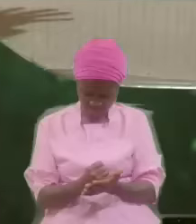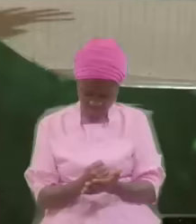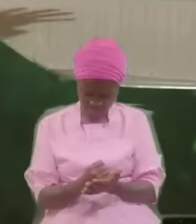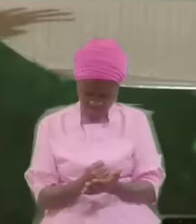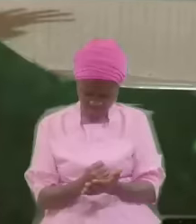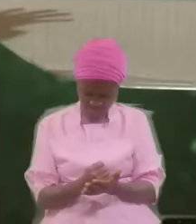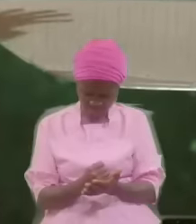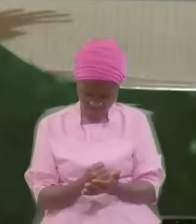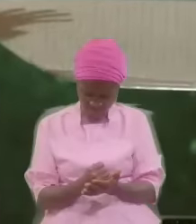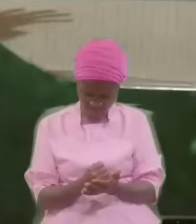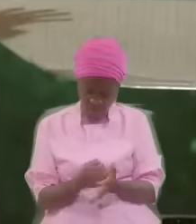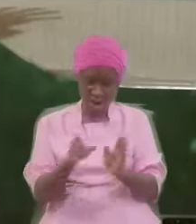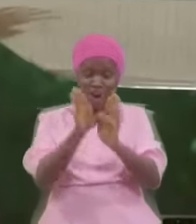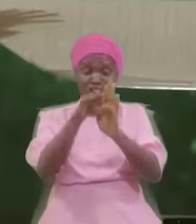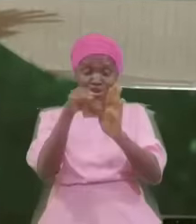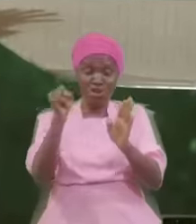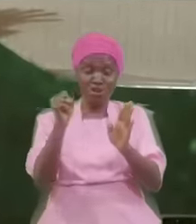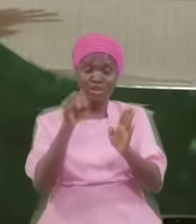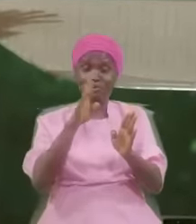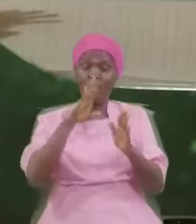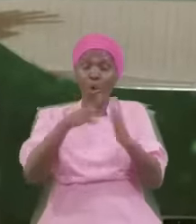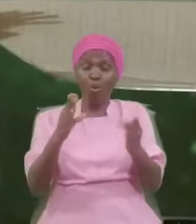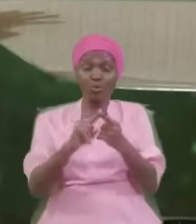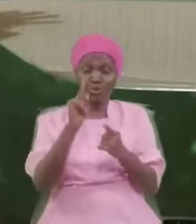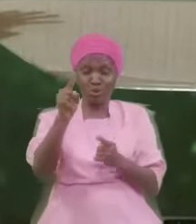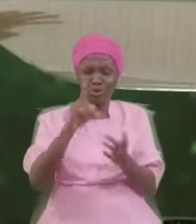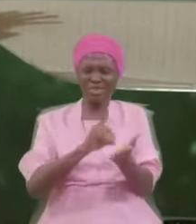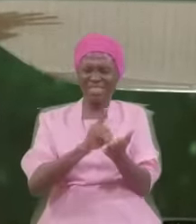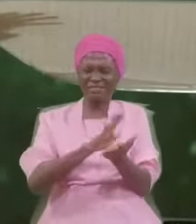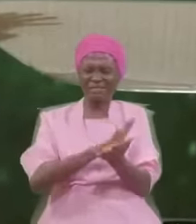Doors be open to you supernaturally.